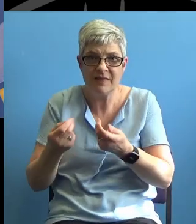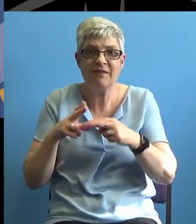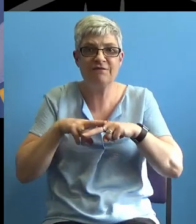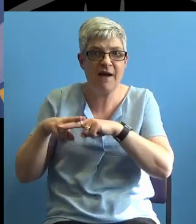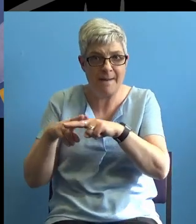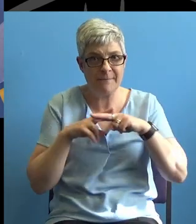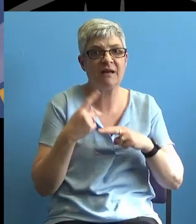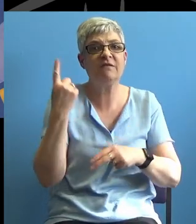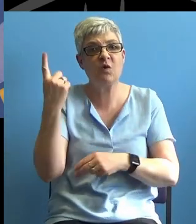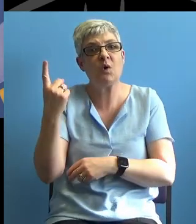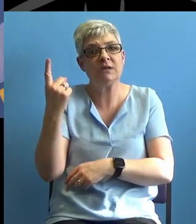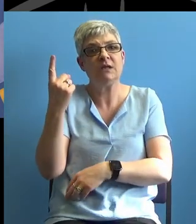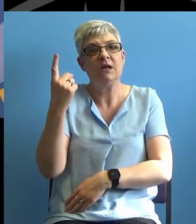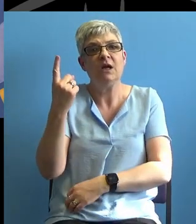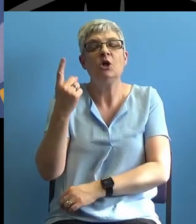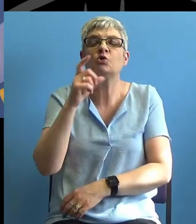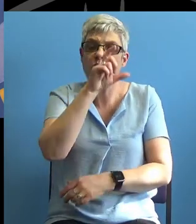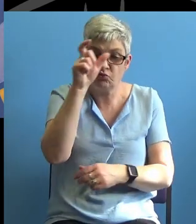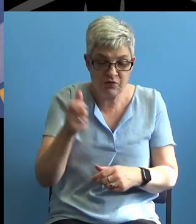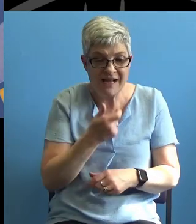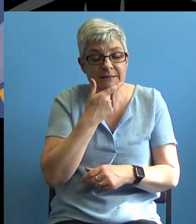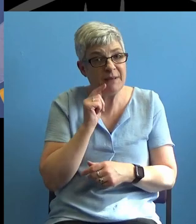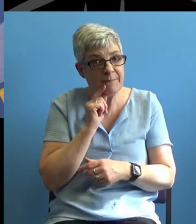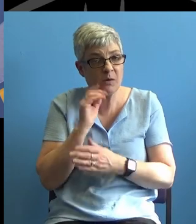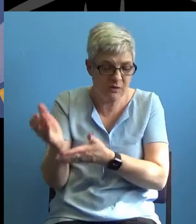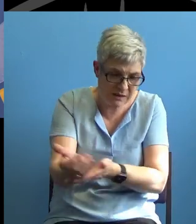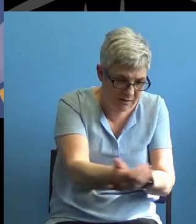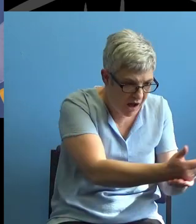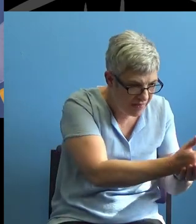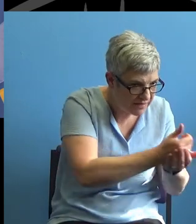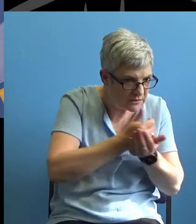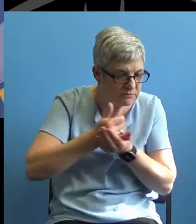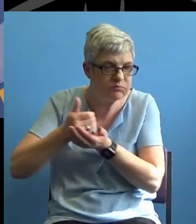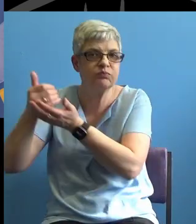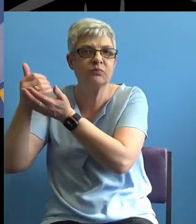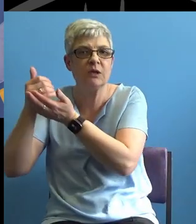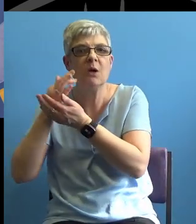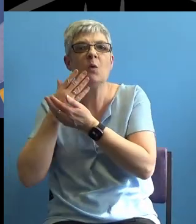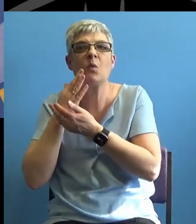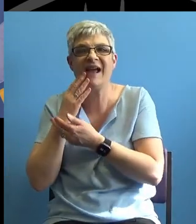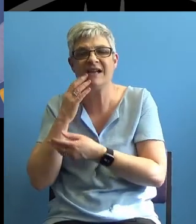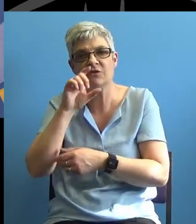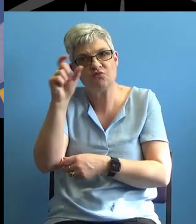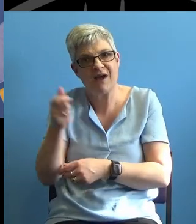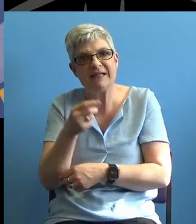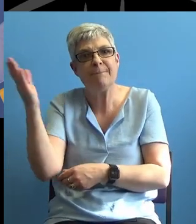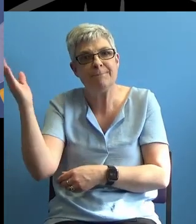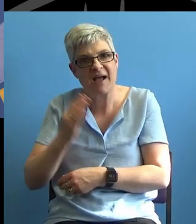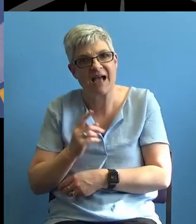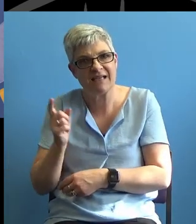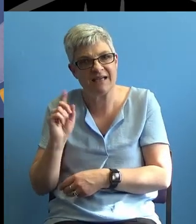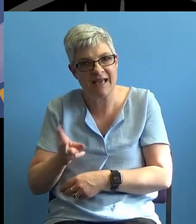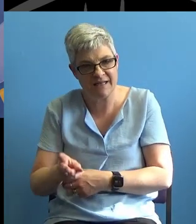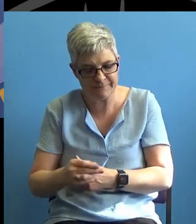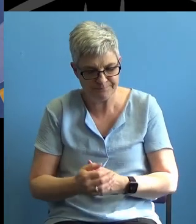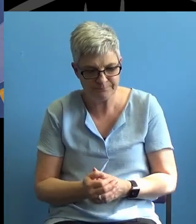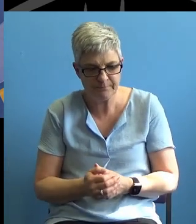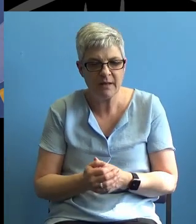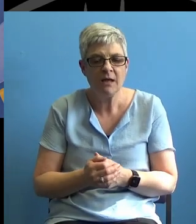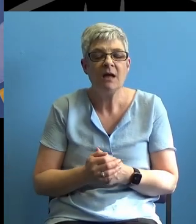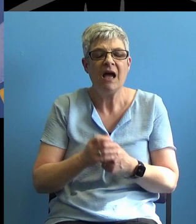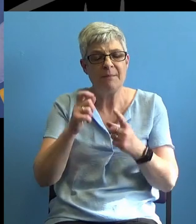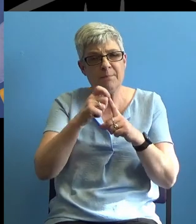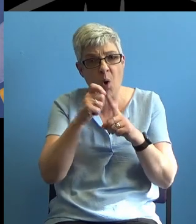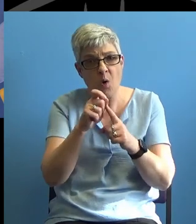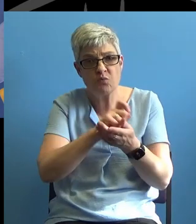God. And so all of Christ's people are to be gathered in and with him when he returns. And Paul wrote these words for